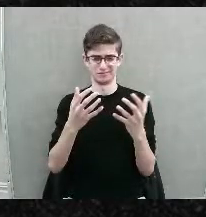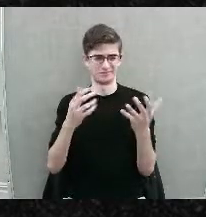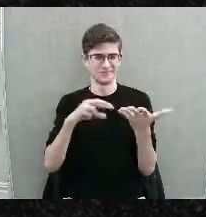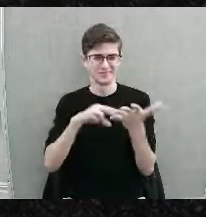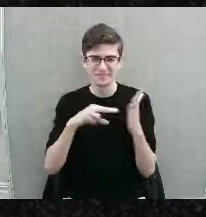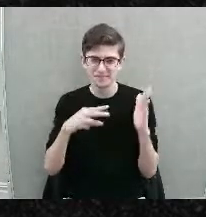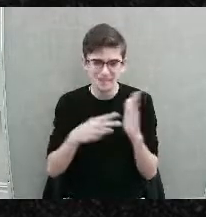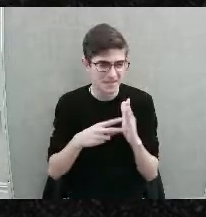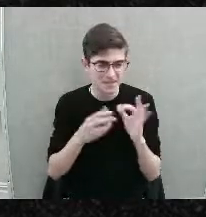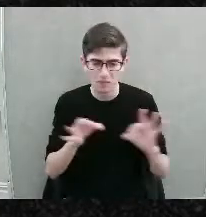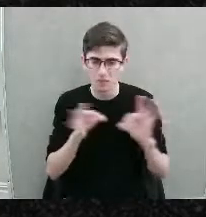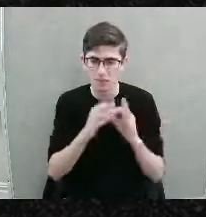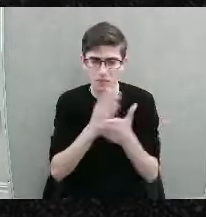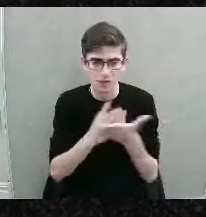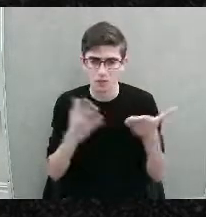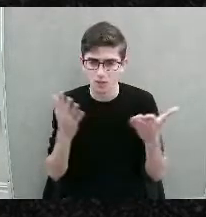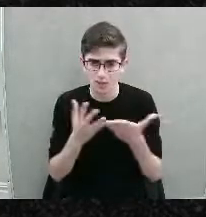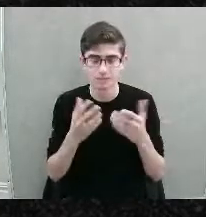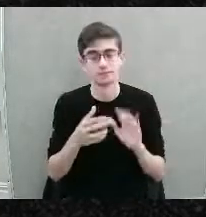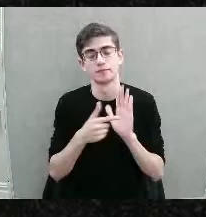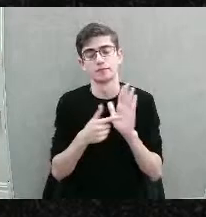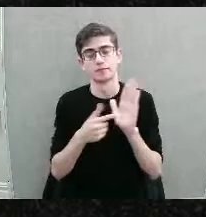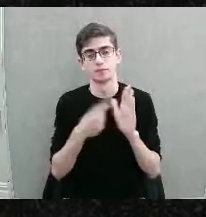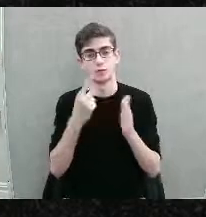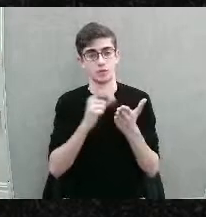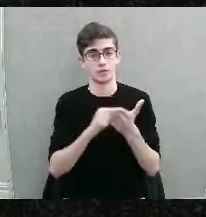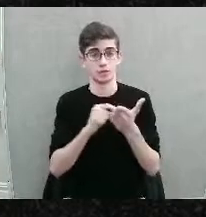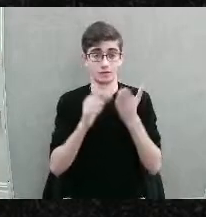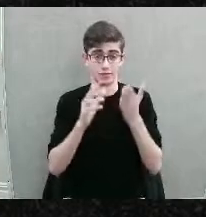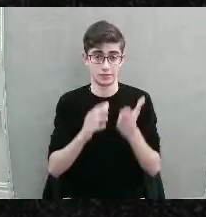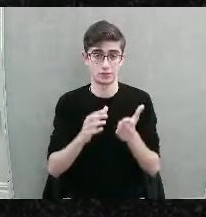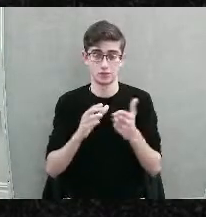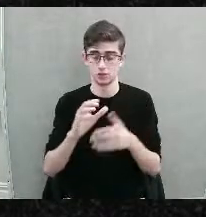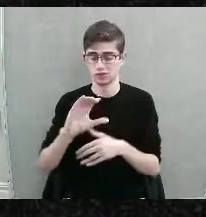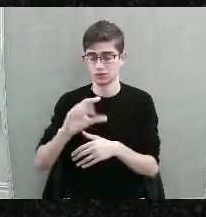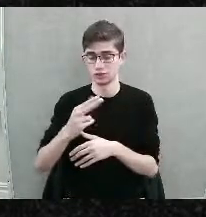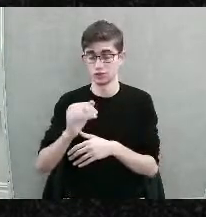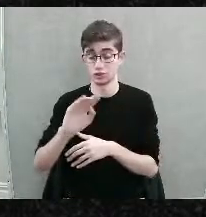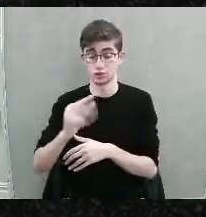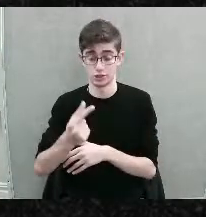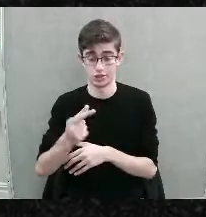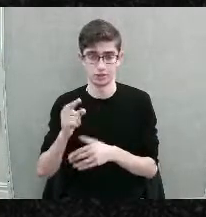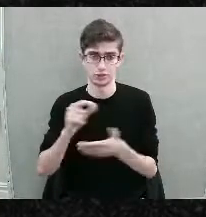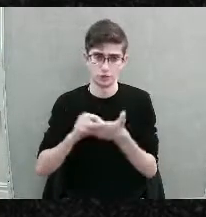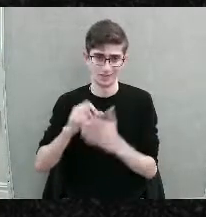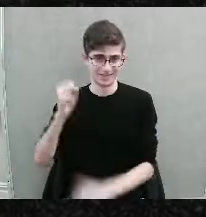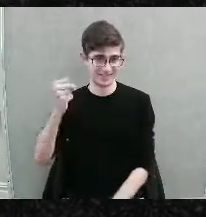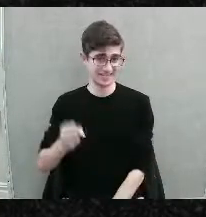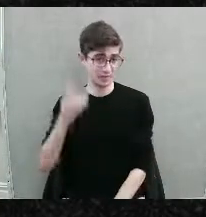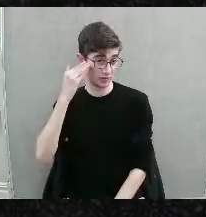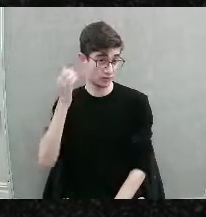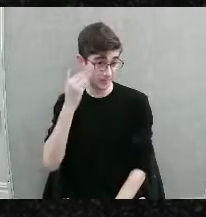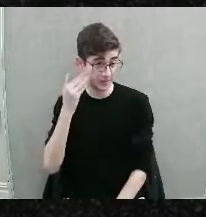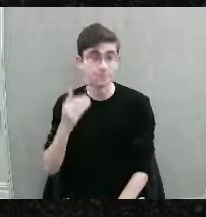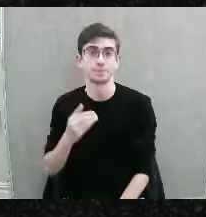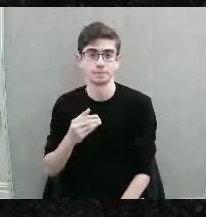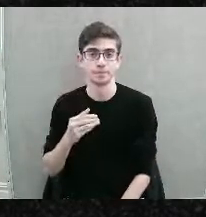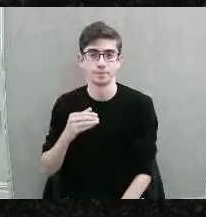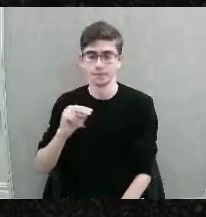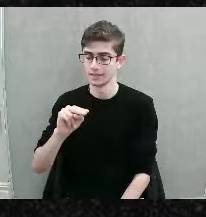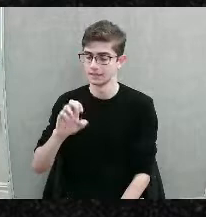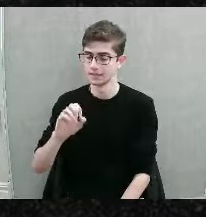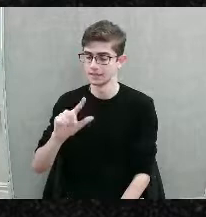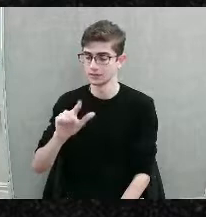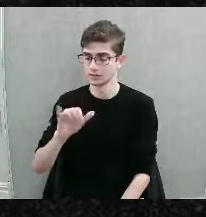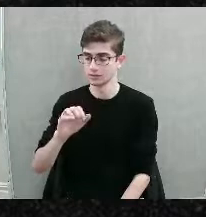You know, for example, one of our co-authors, Si-Ling Chang, writes about the fact that, you know, South Korea, neoliberalism is